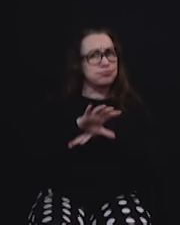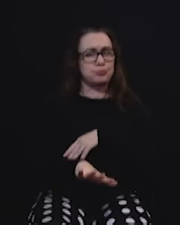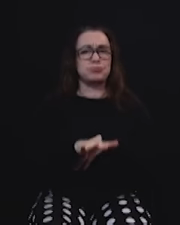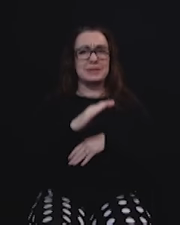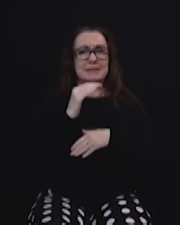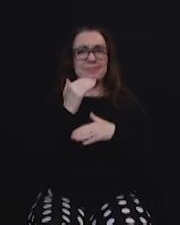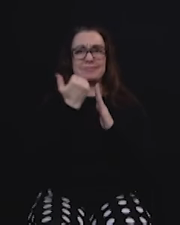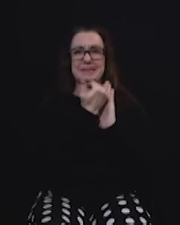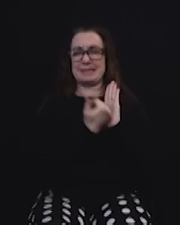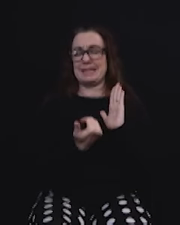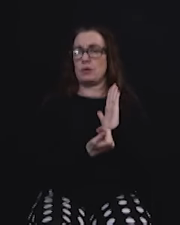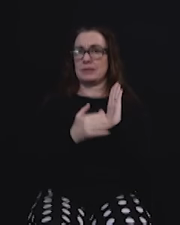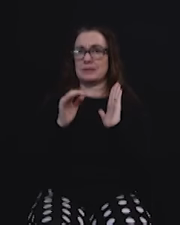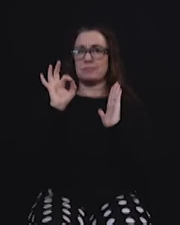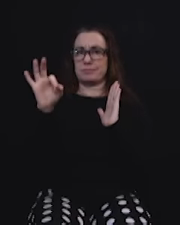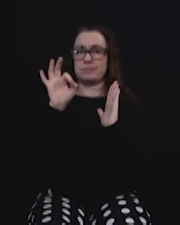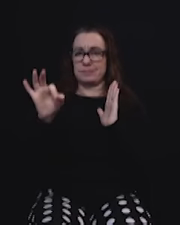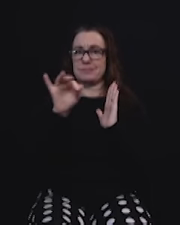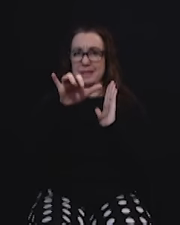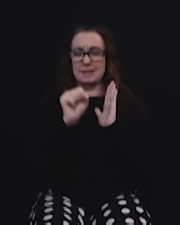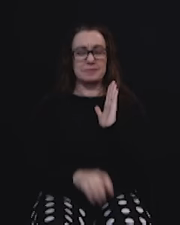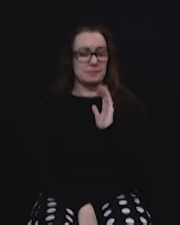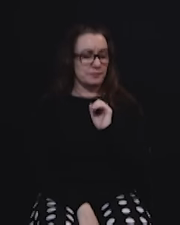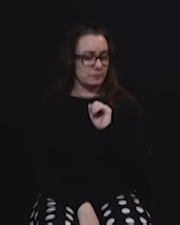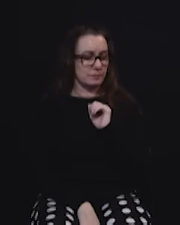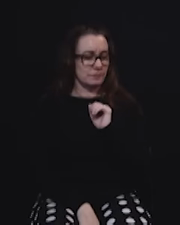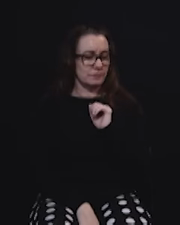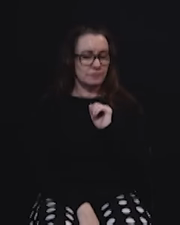series of messages. Amen.